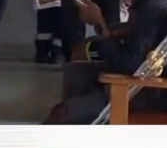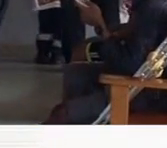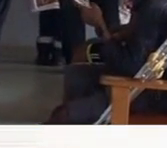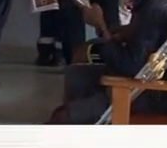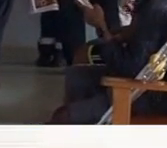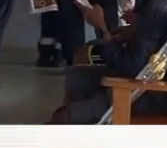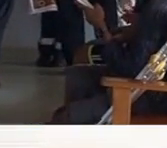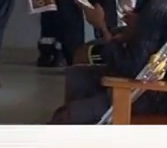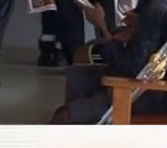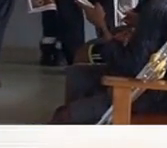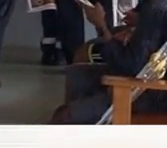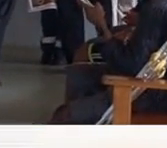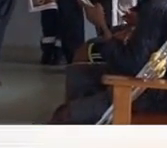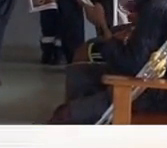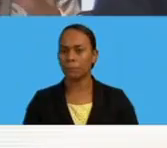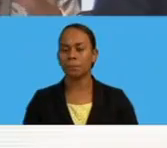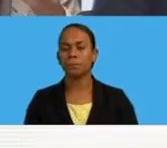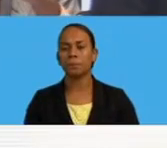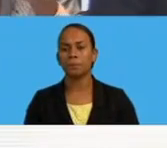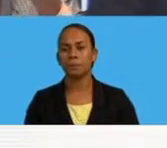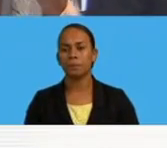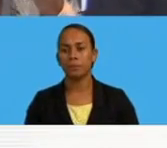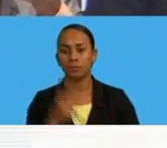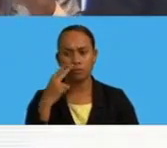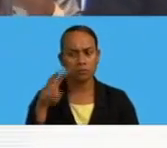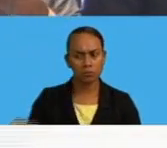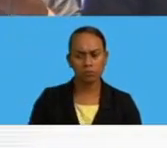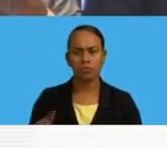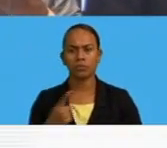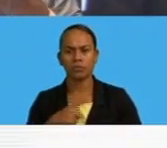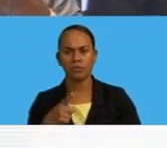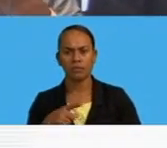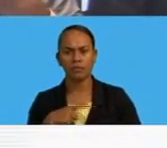And Valley Level Health Centre to open 24 hours.